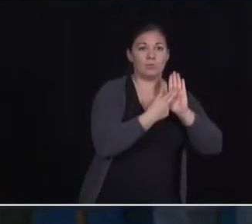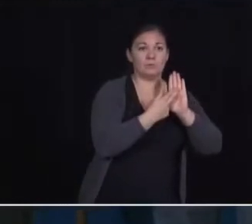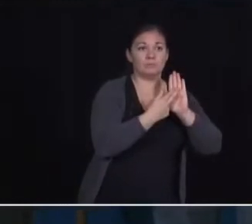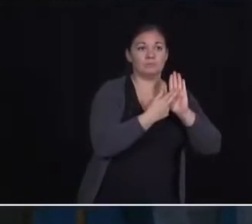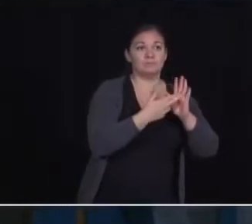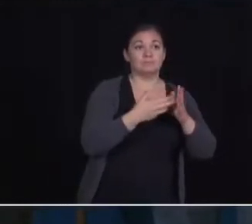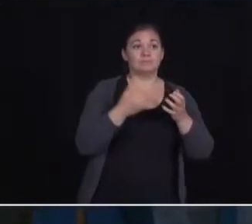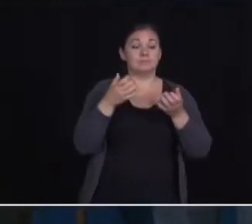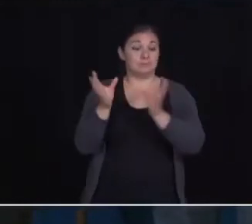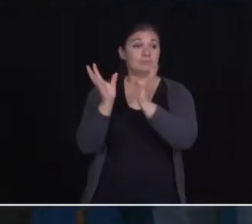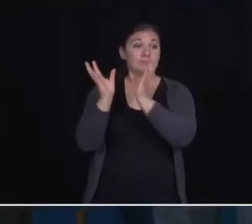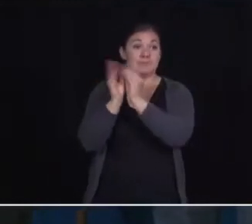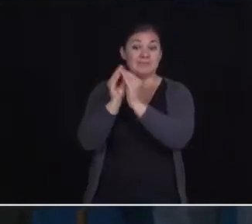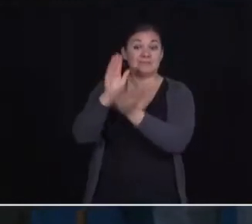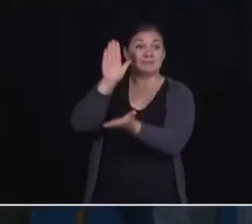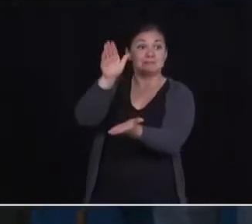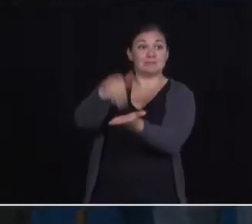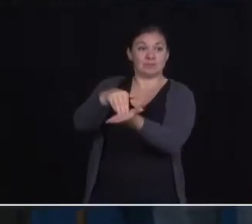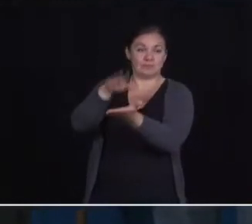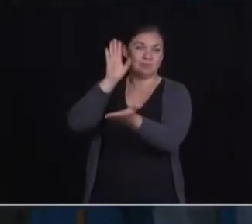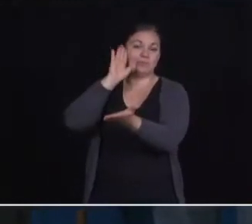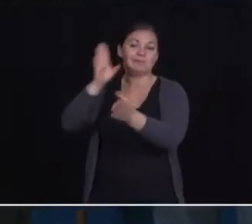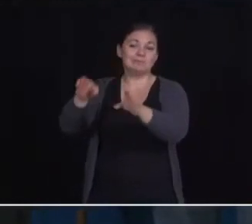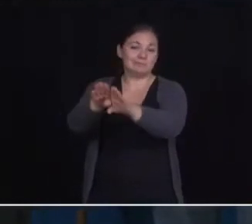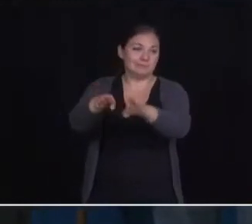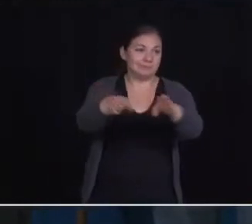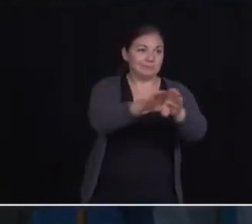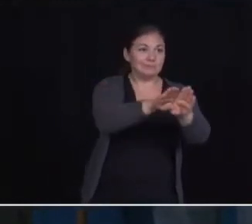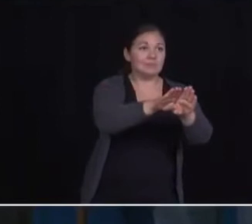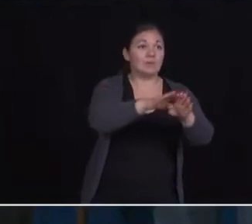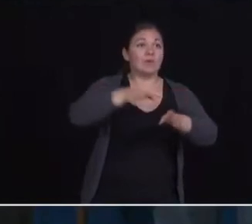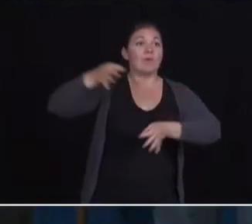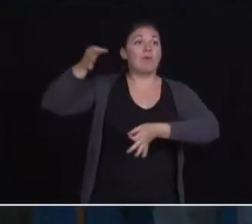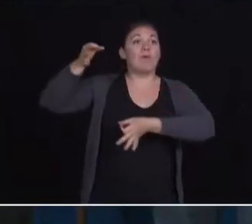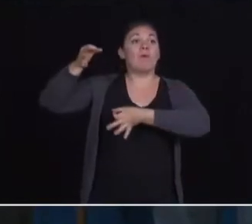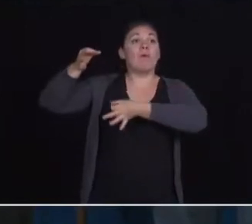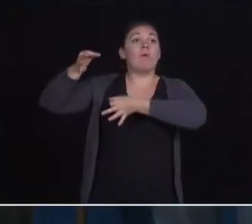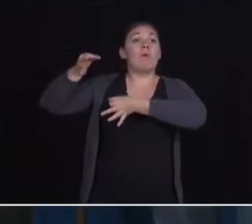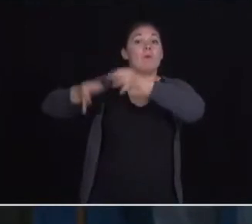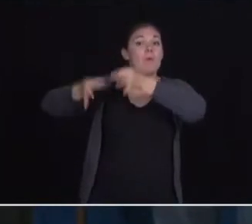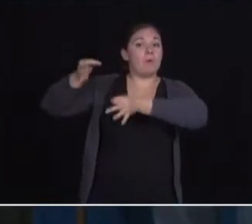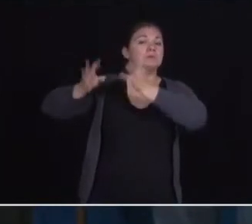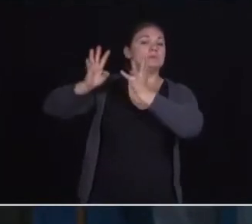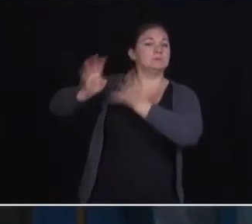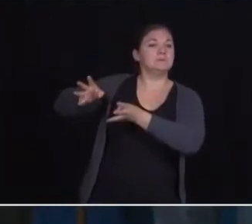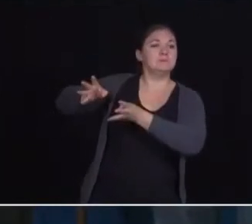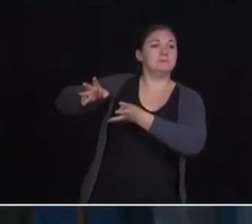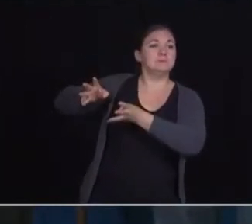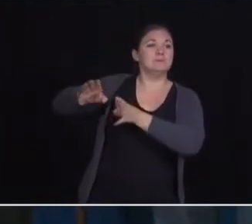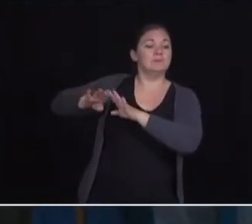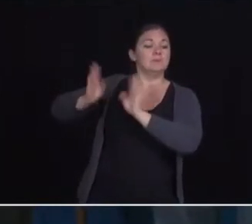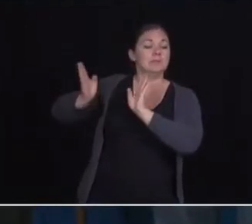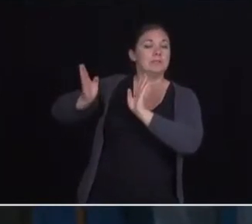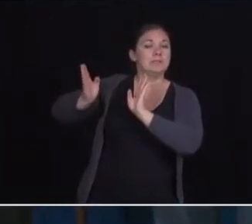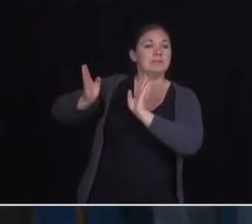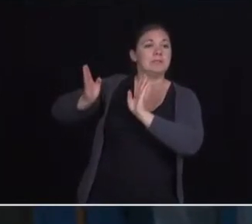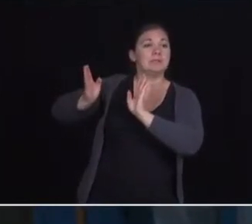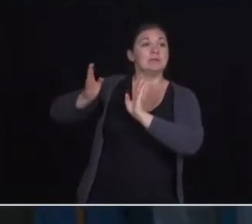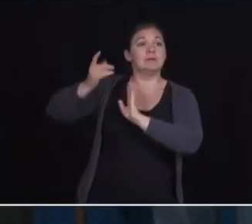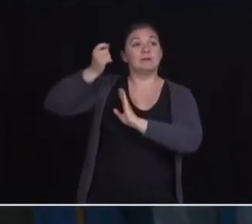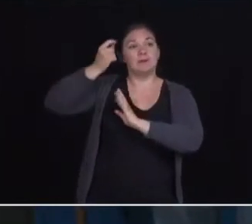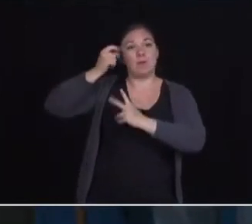for the courts. While these measures are being applied in Ottawa, Peel, and Toronto, we are also advising everyone